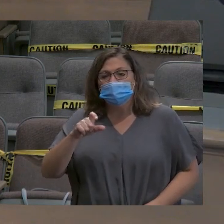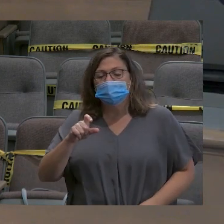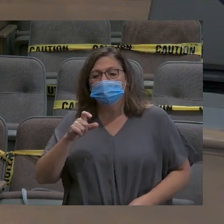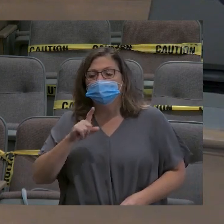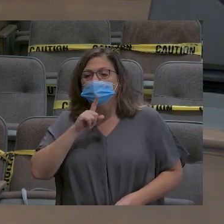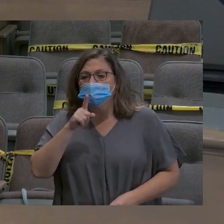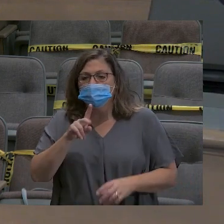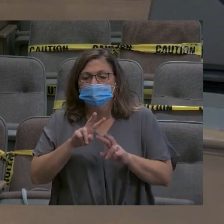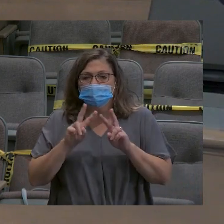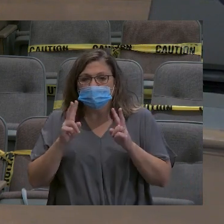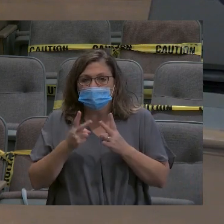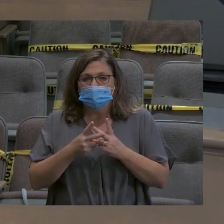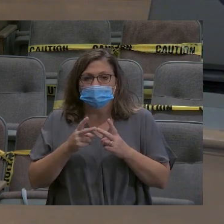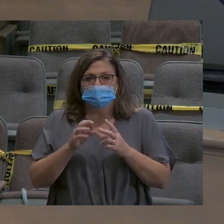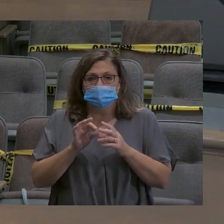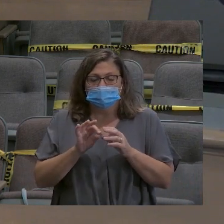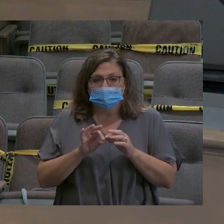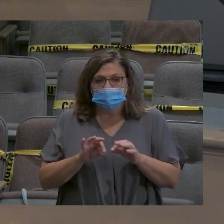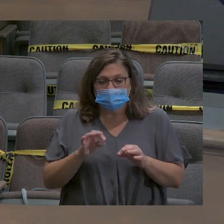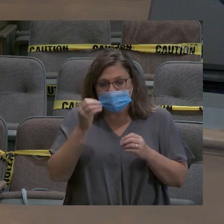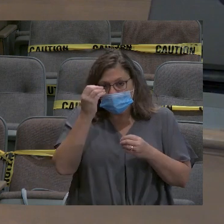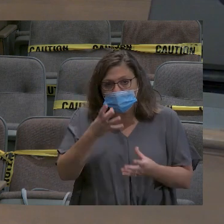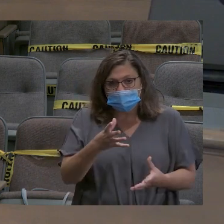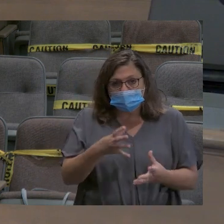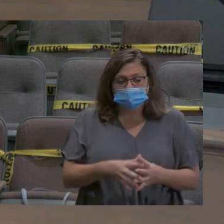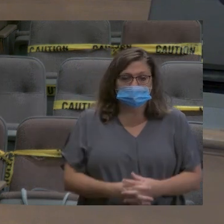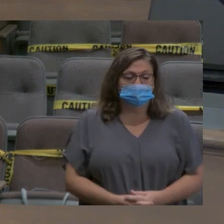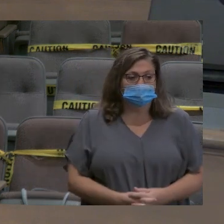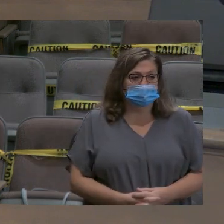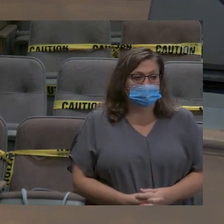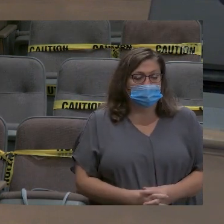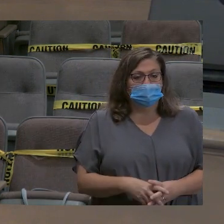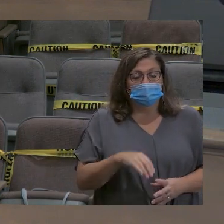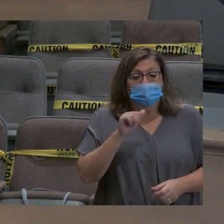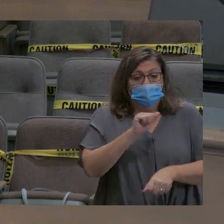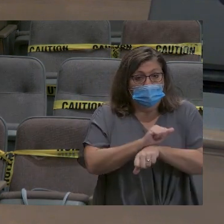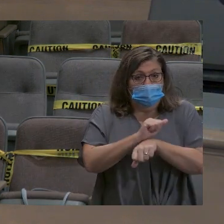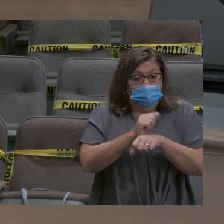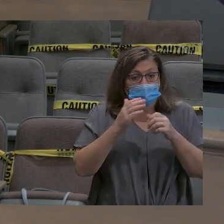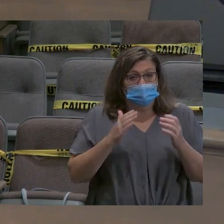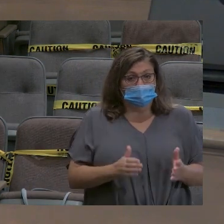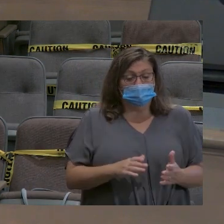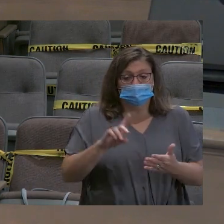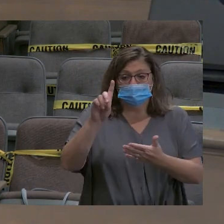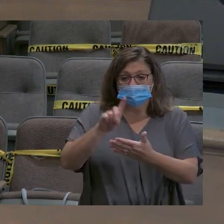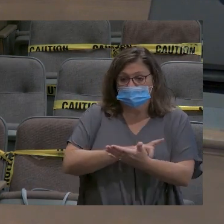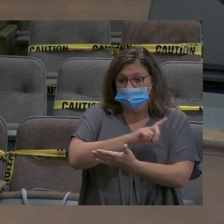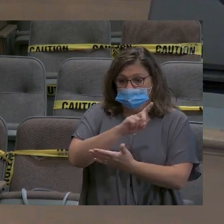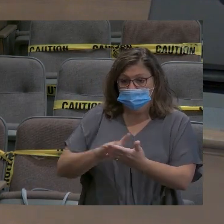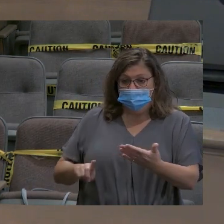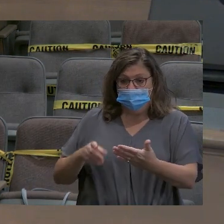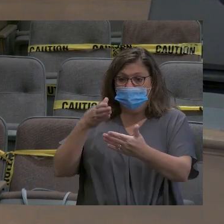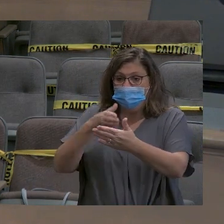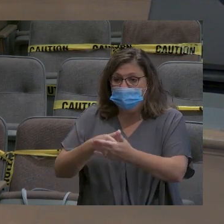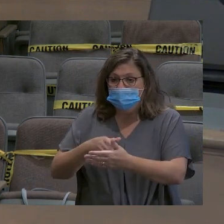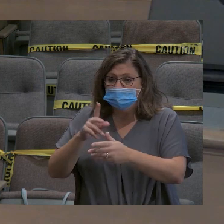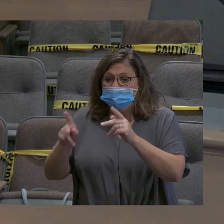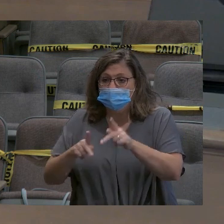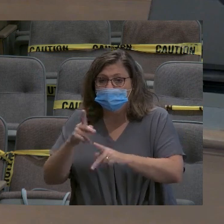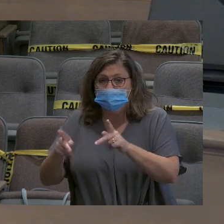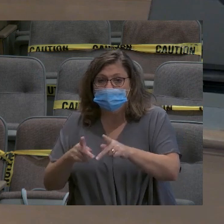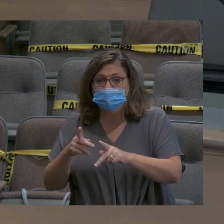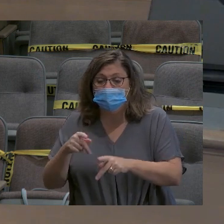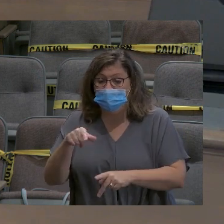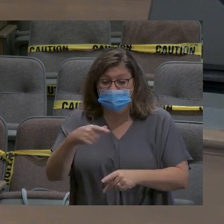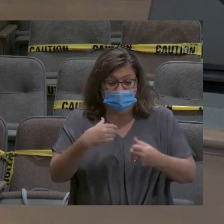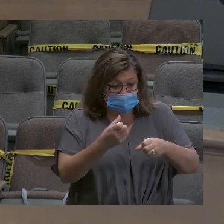Another thing is it really discriminates against innocent people who have had a disease that they could not help. And by keeping them